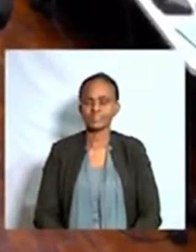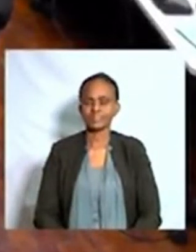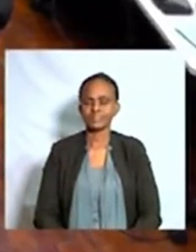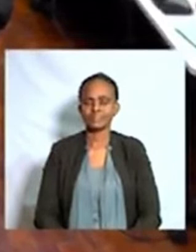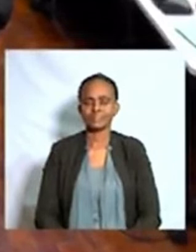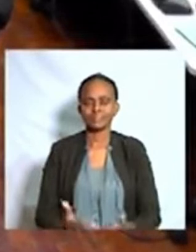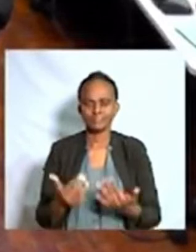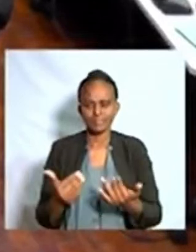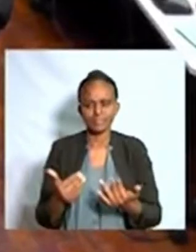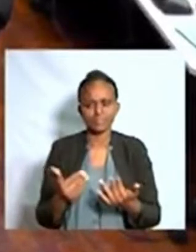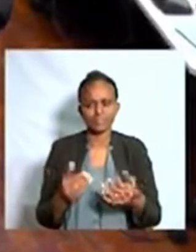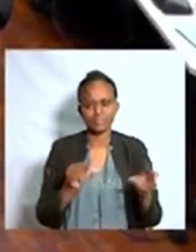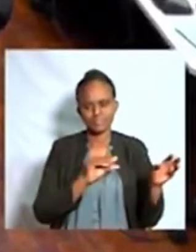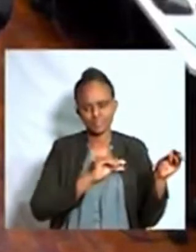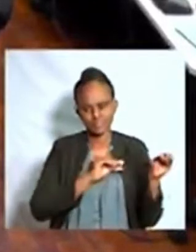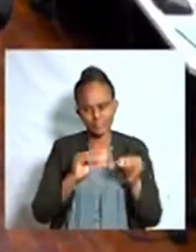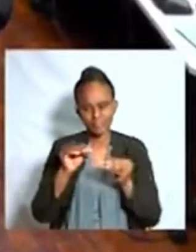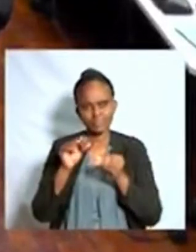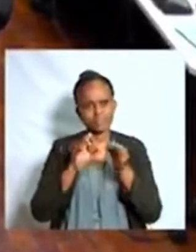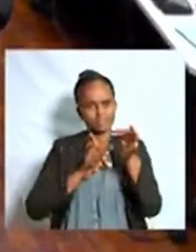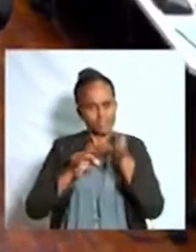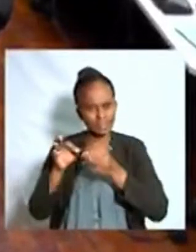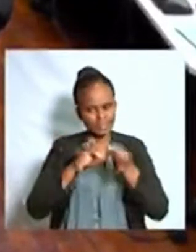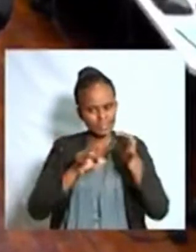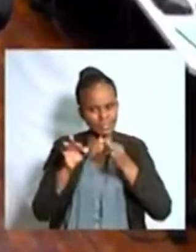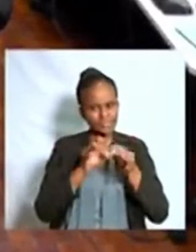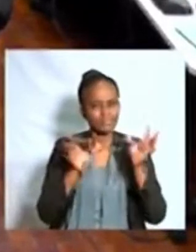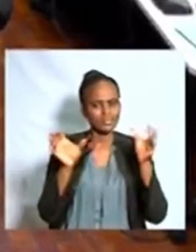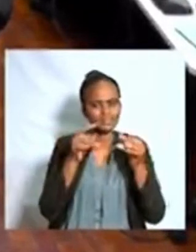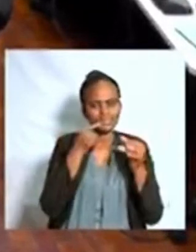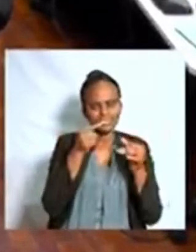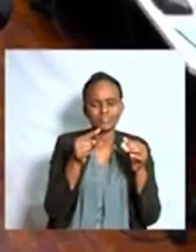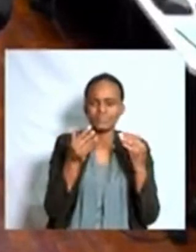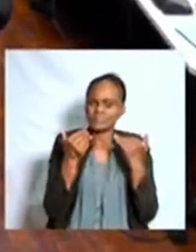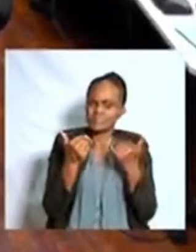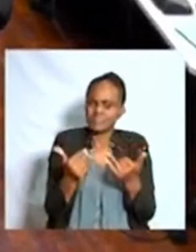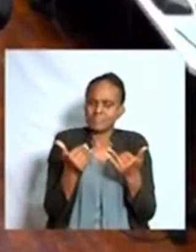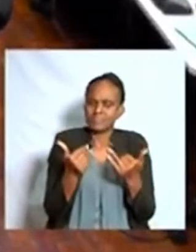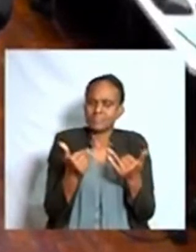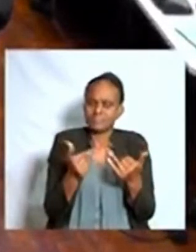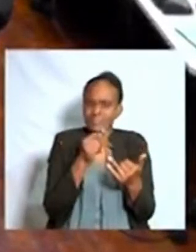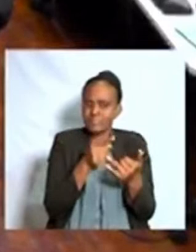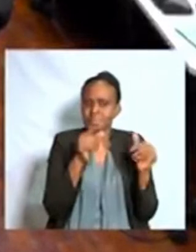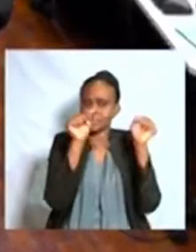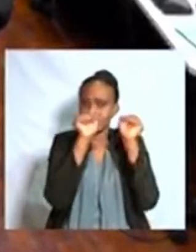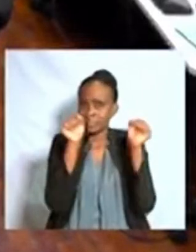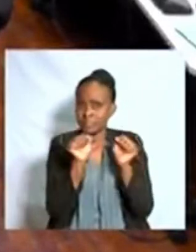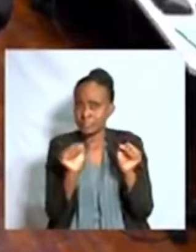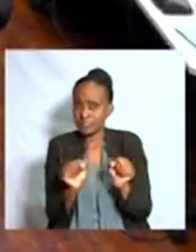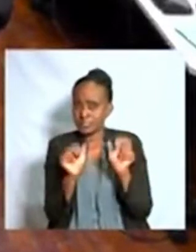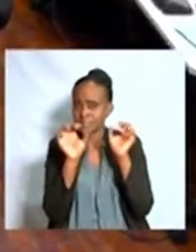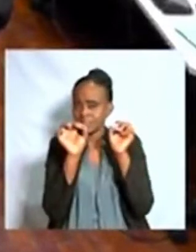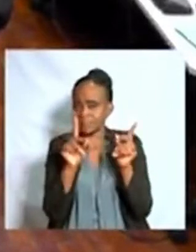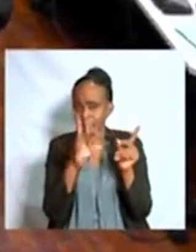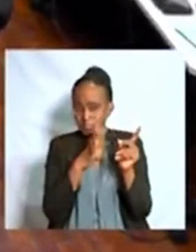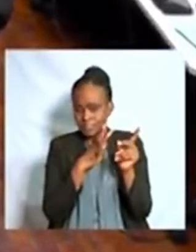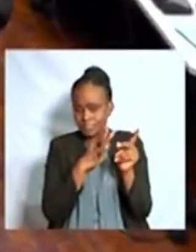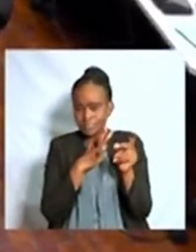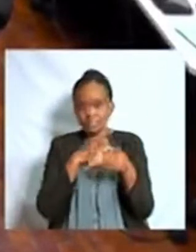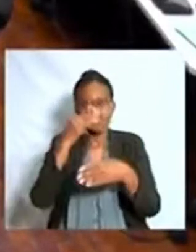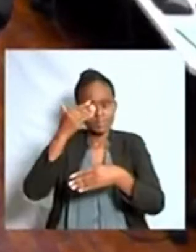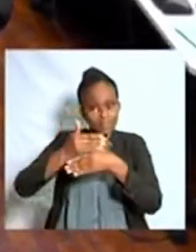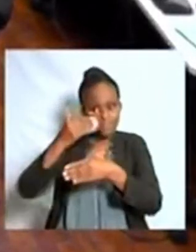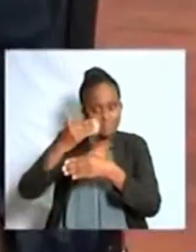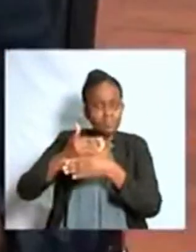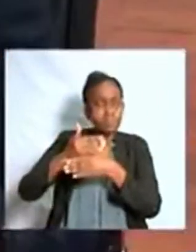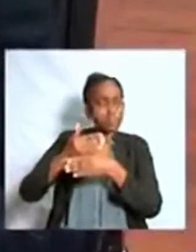When it goes to the explanation, the council says now the structure is okay, it has no windows and stuff